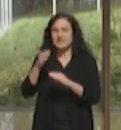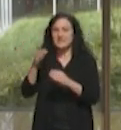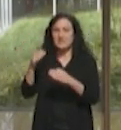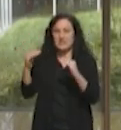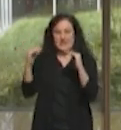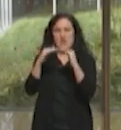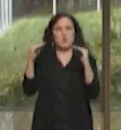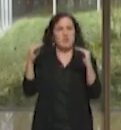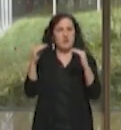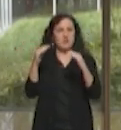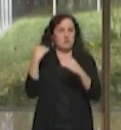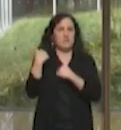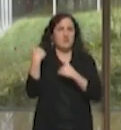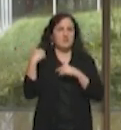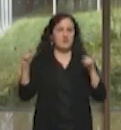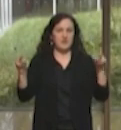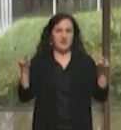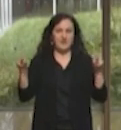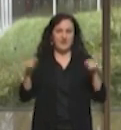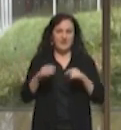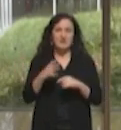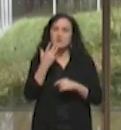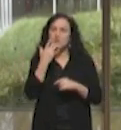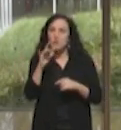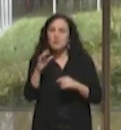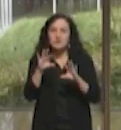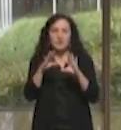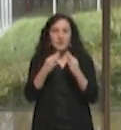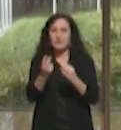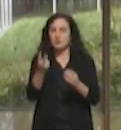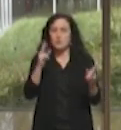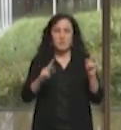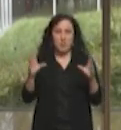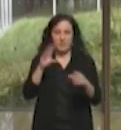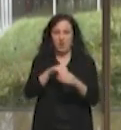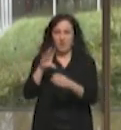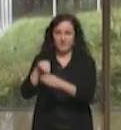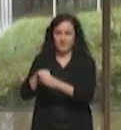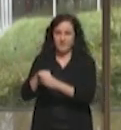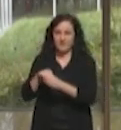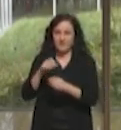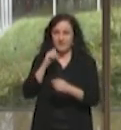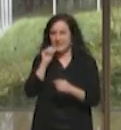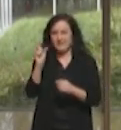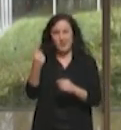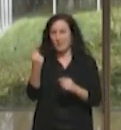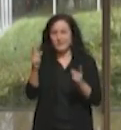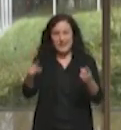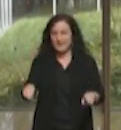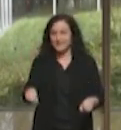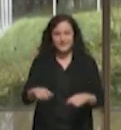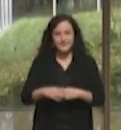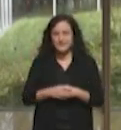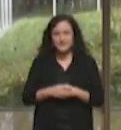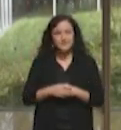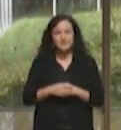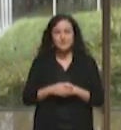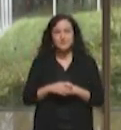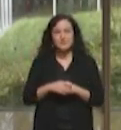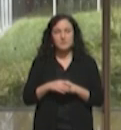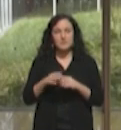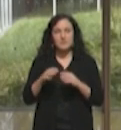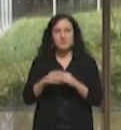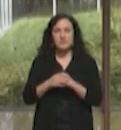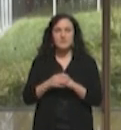responsibility. Again, this is a fortunate family where there's 2 people. That is not always the case. And the families that don't have